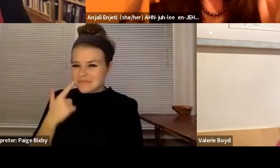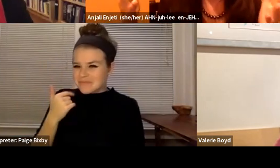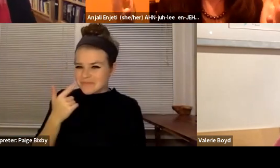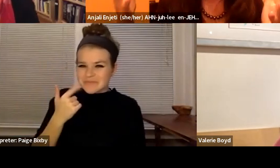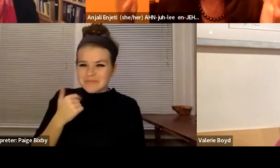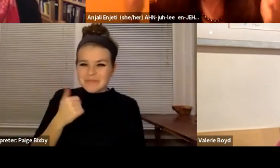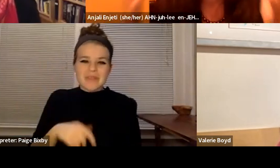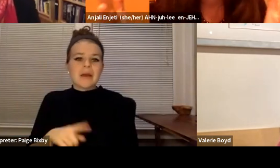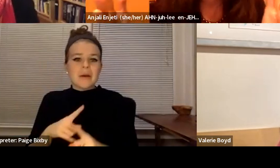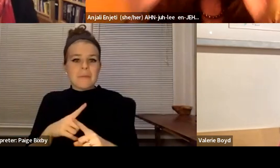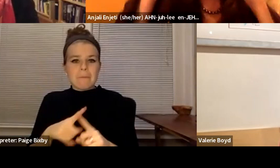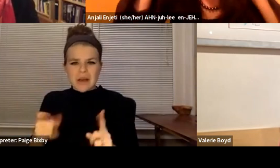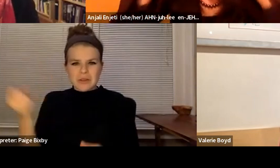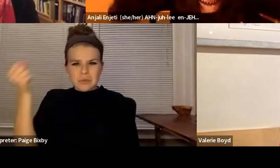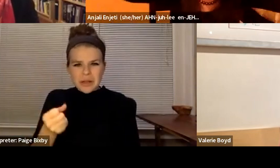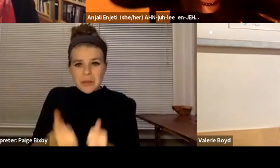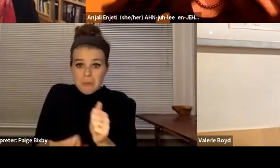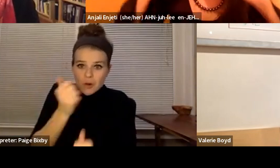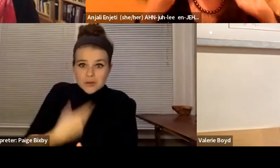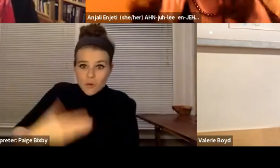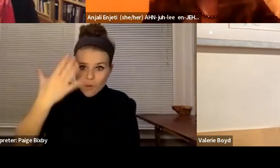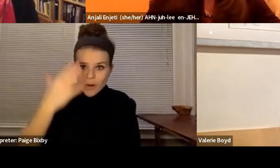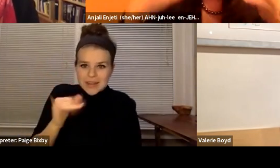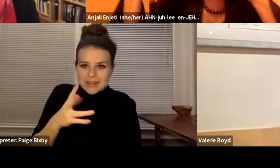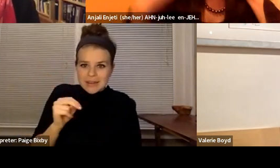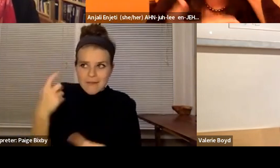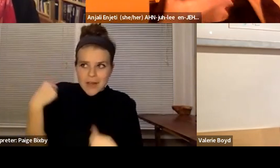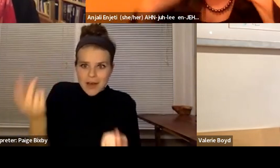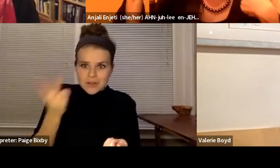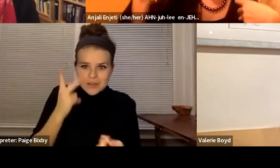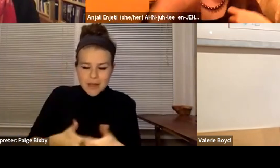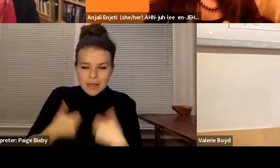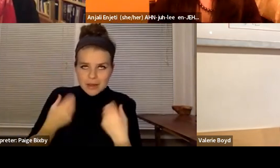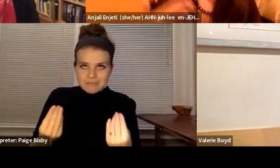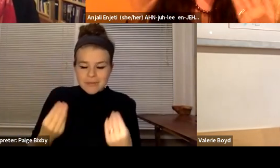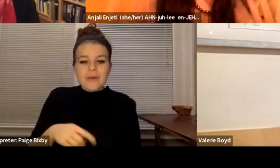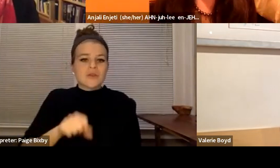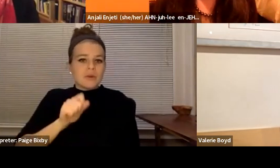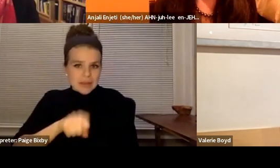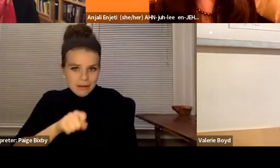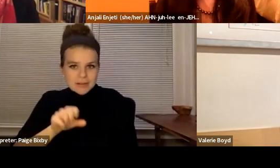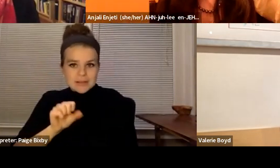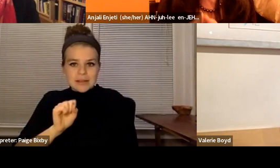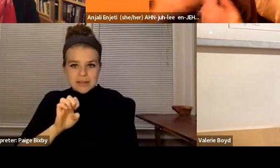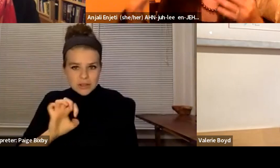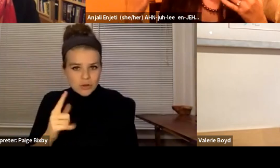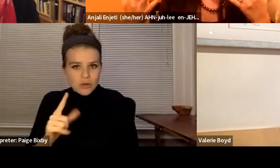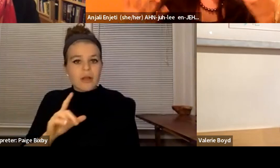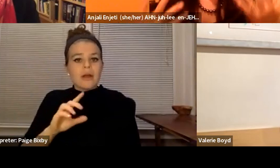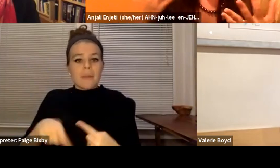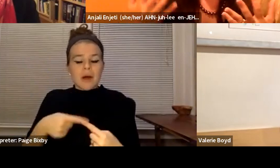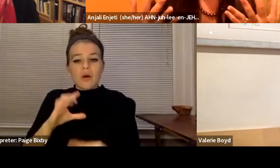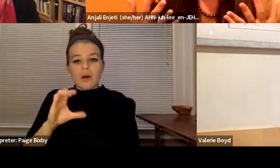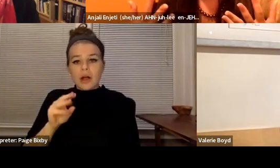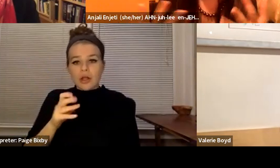the whitest Indian right. I've ever seen in my life in there. So absolutely, Sejal, to your point of colorism, to your point of,